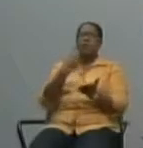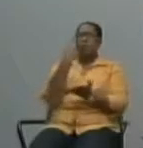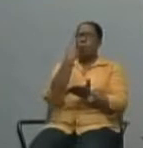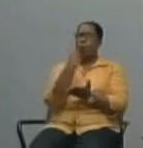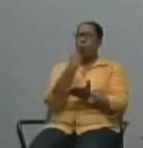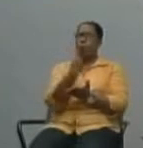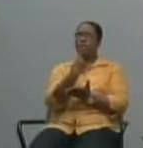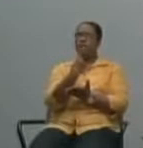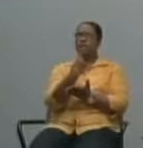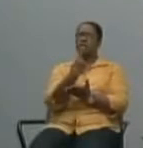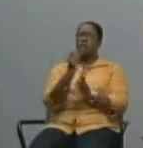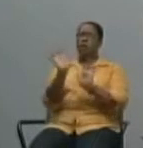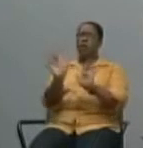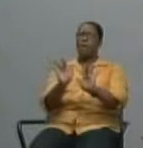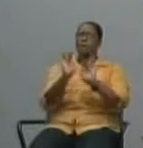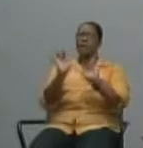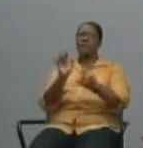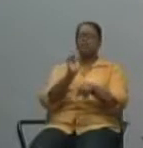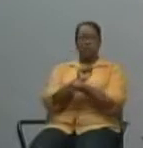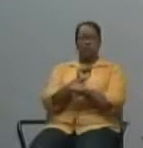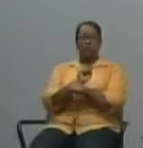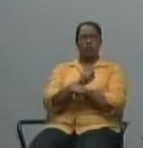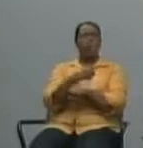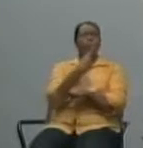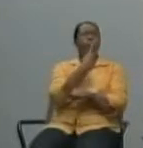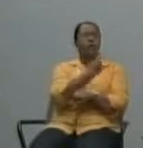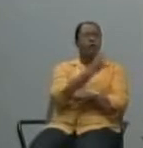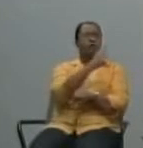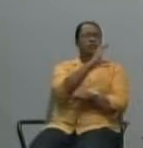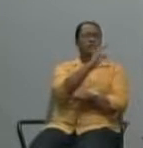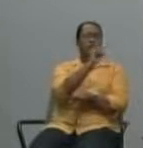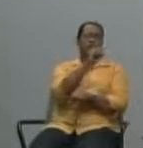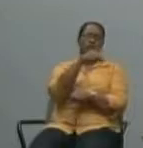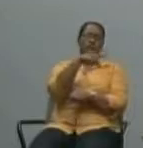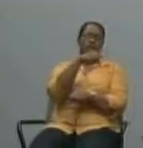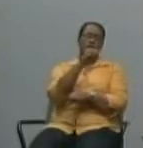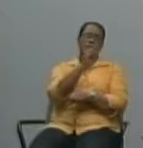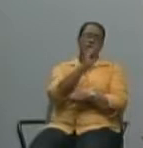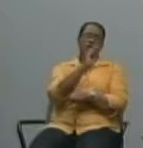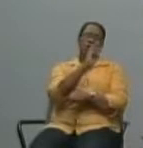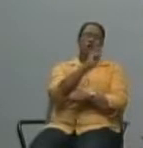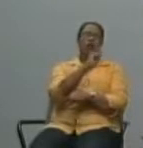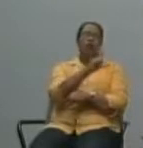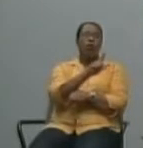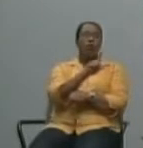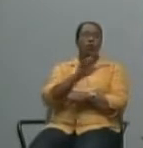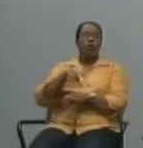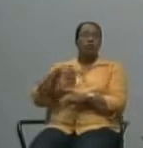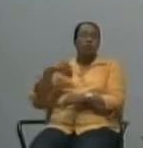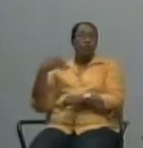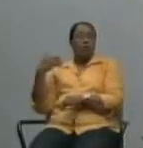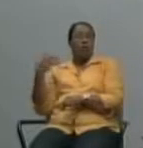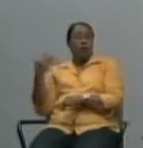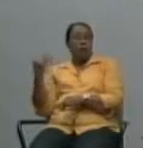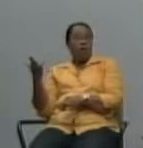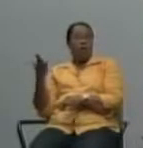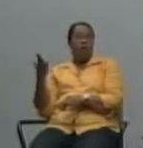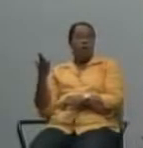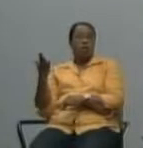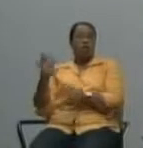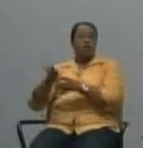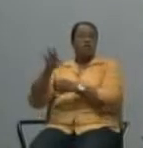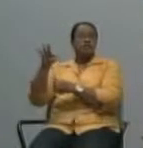at least one of those works of mercy during the forthcoming week. For example, sharing a good book